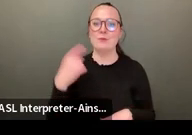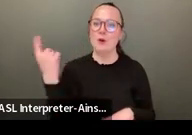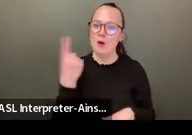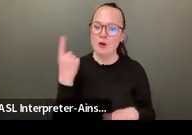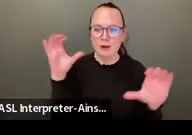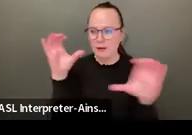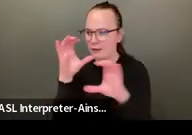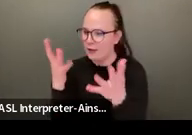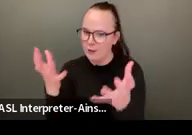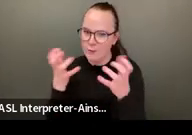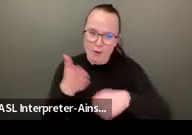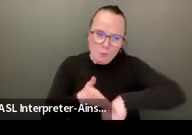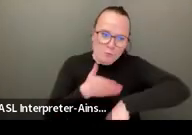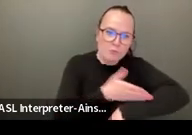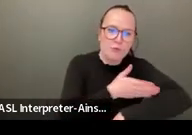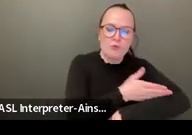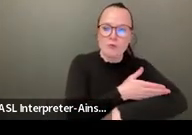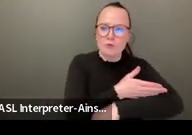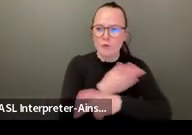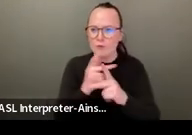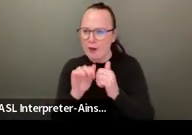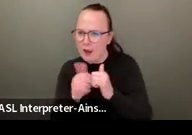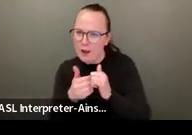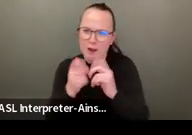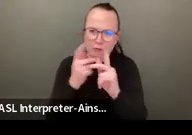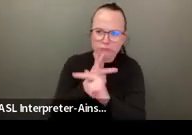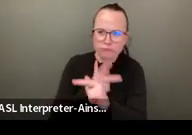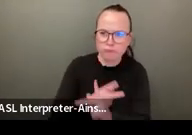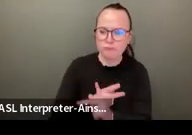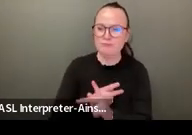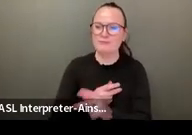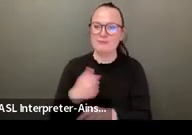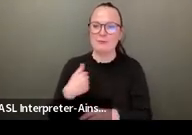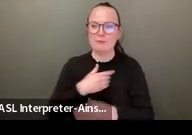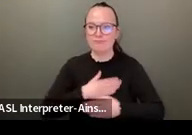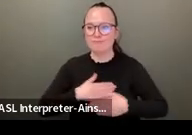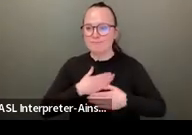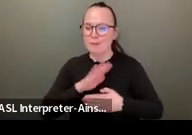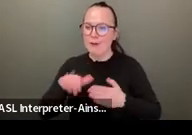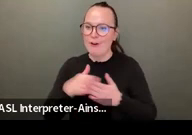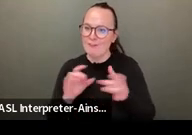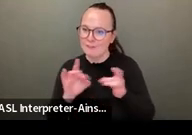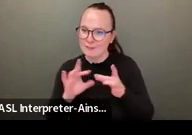professional development. We really appreciate feedback from all of you in the field.